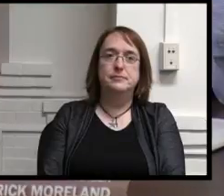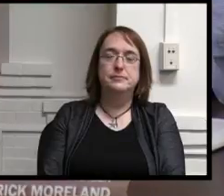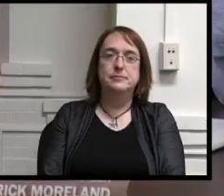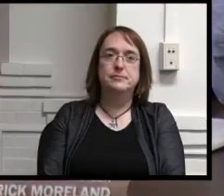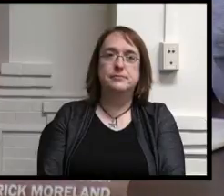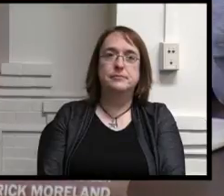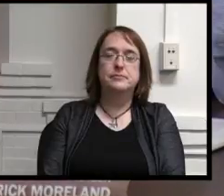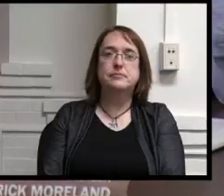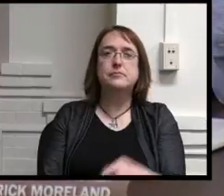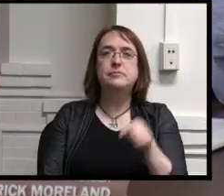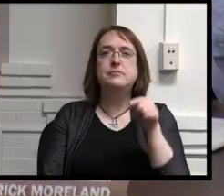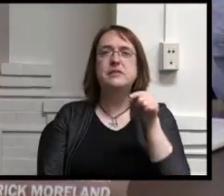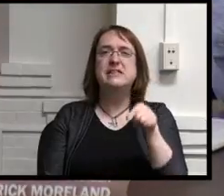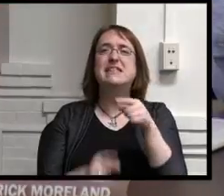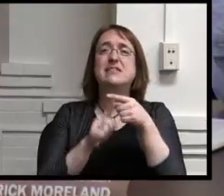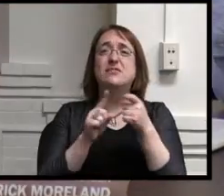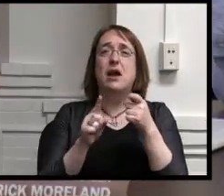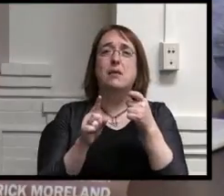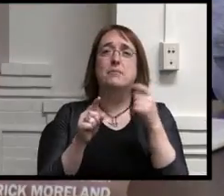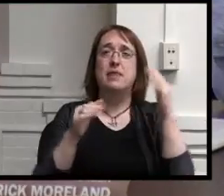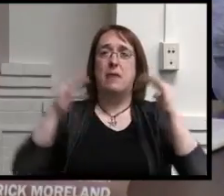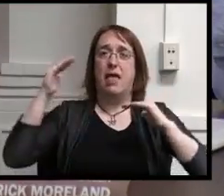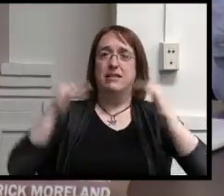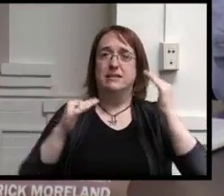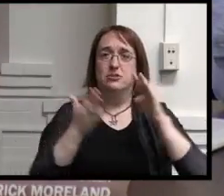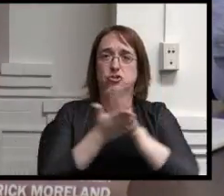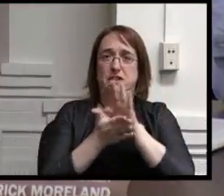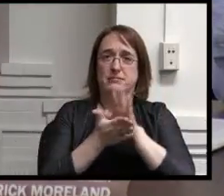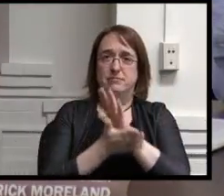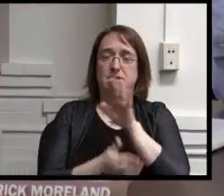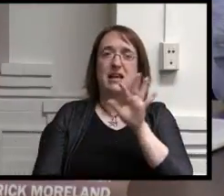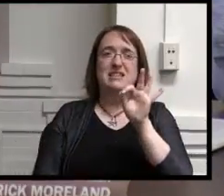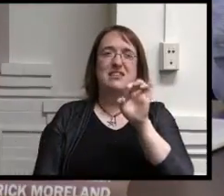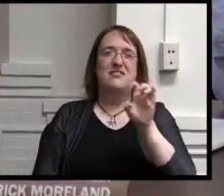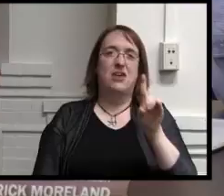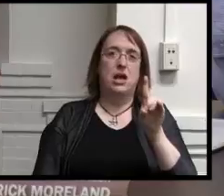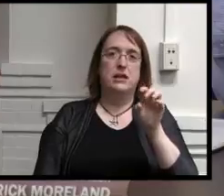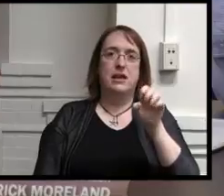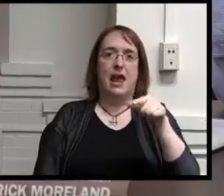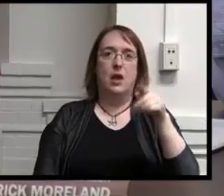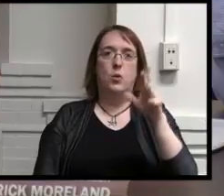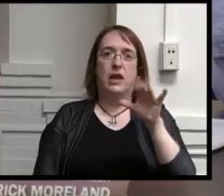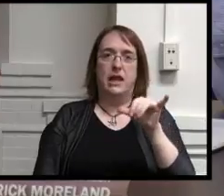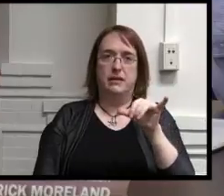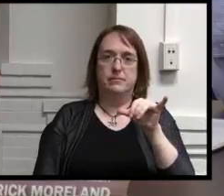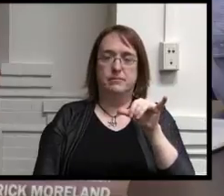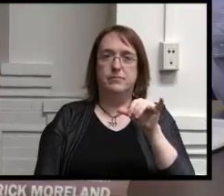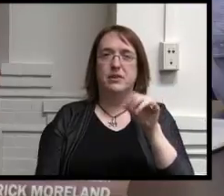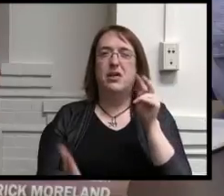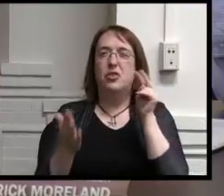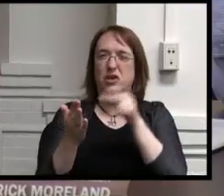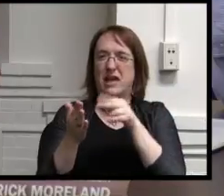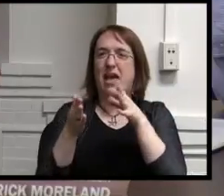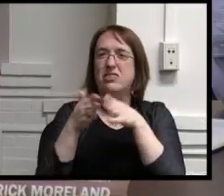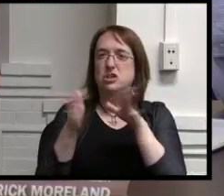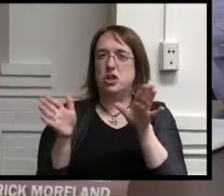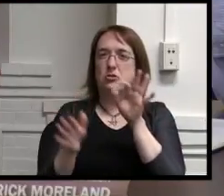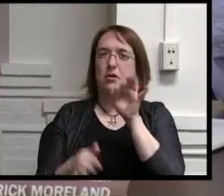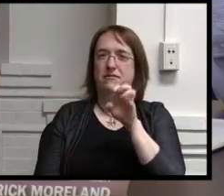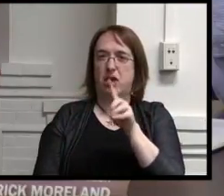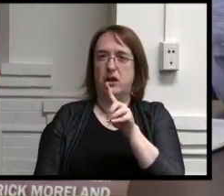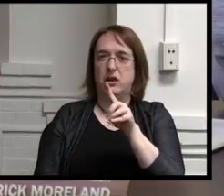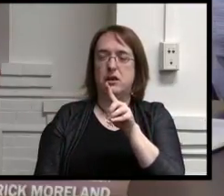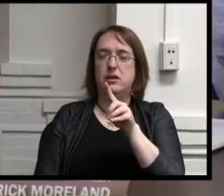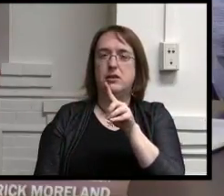And there, this is from the balance sheet, and you can see the fund equity piece. And looking at the first column, the general fund, you can see that we closed the year